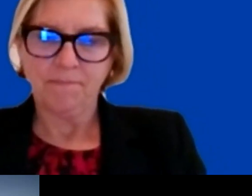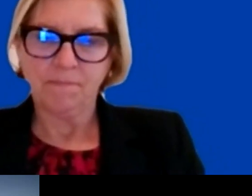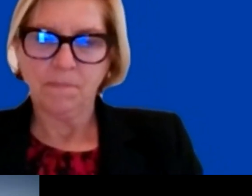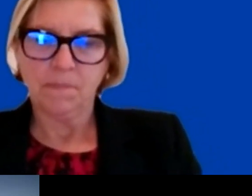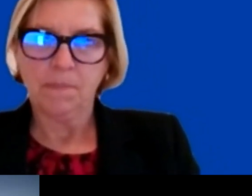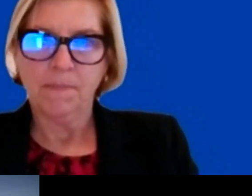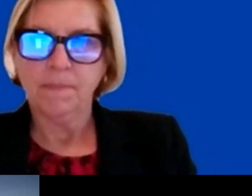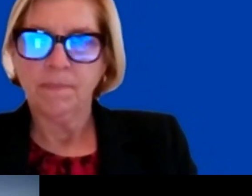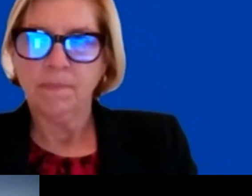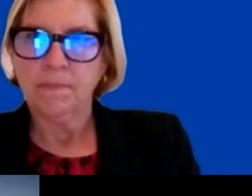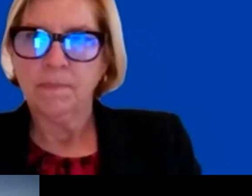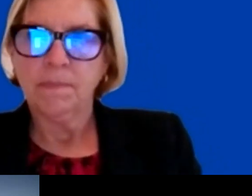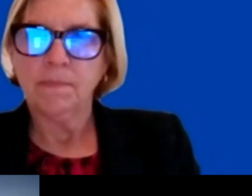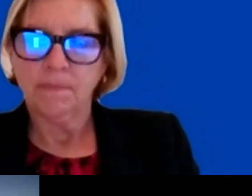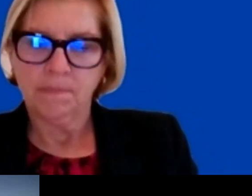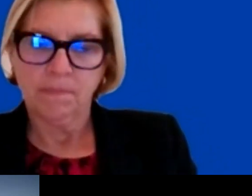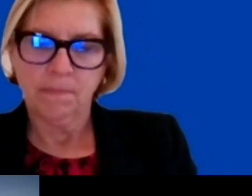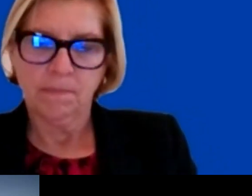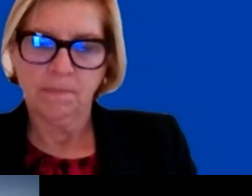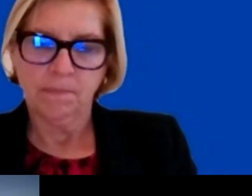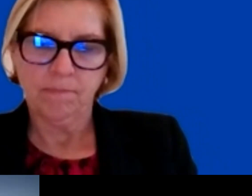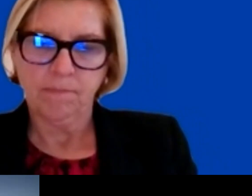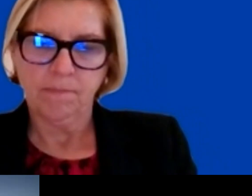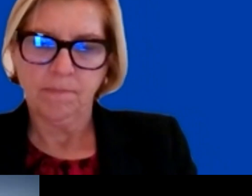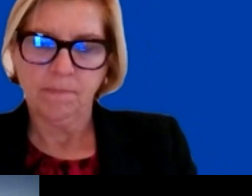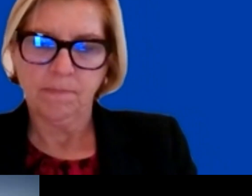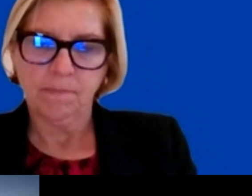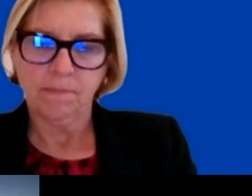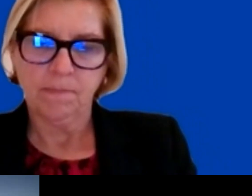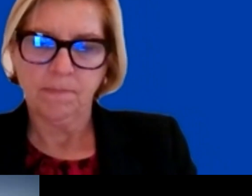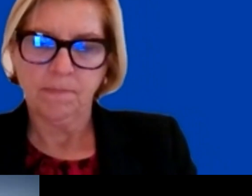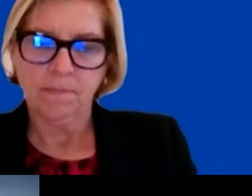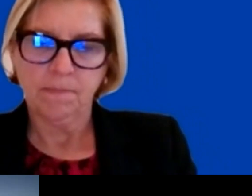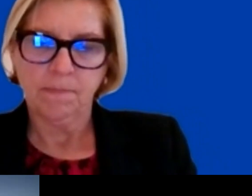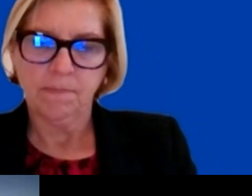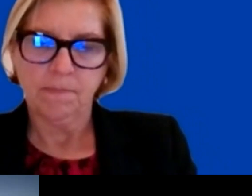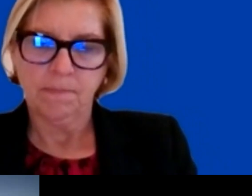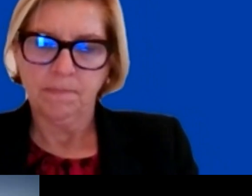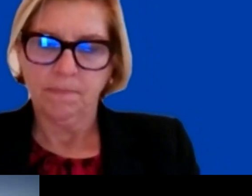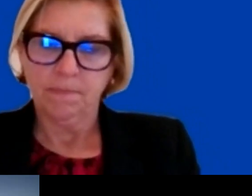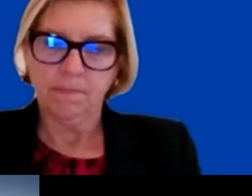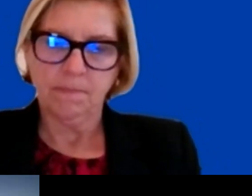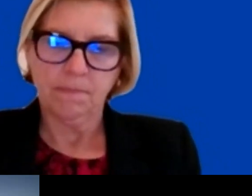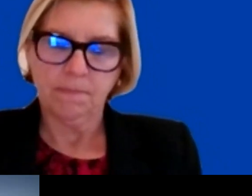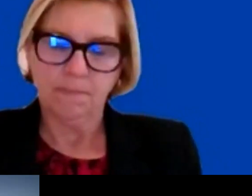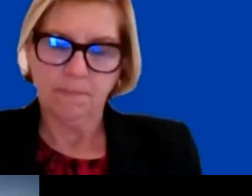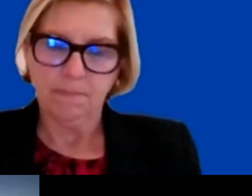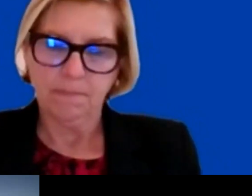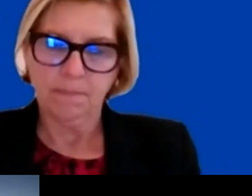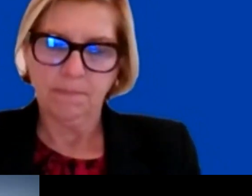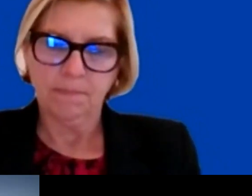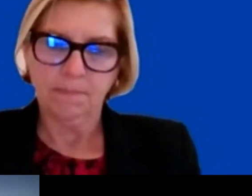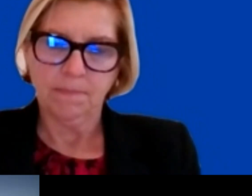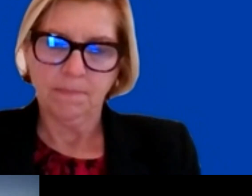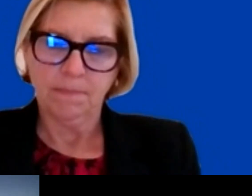a particular type of tax credit, state tax credits, and it is an increase. Don't